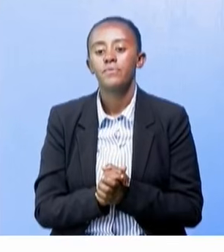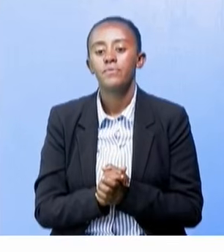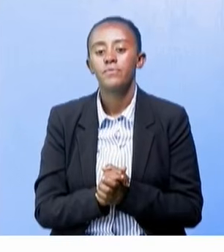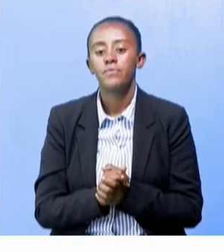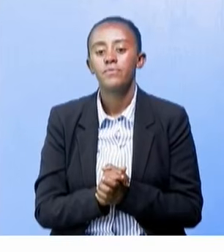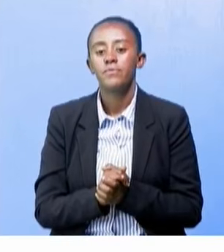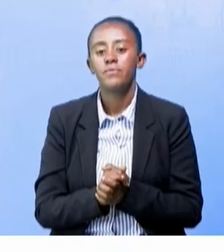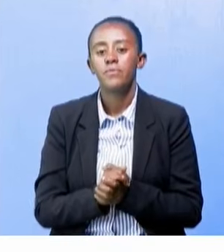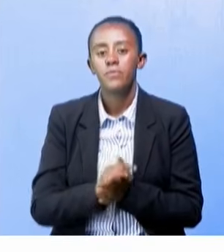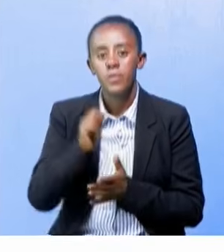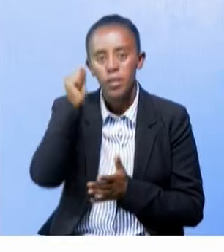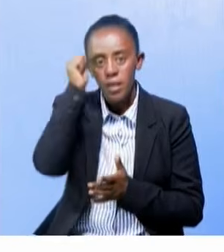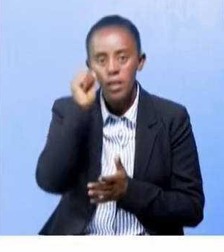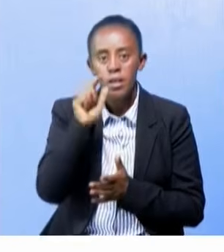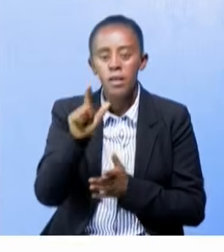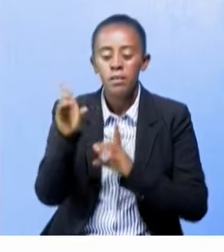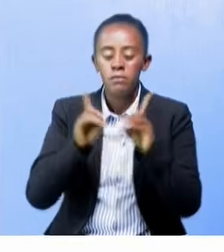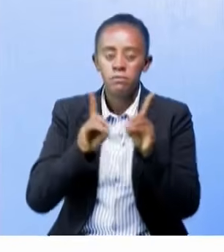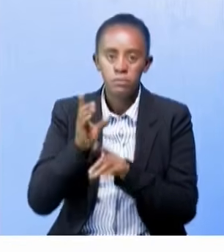He didn't